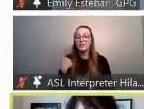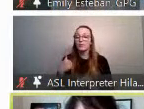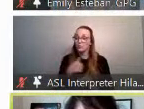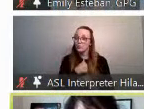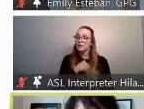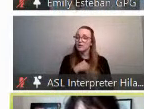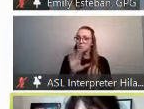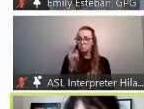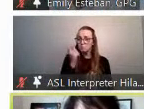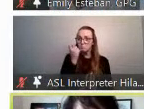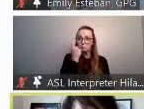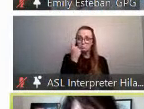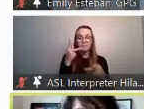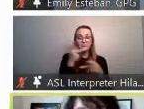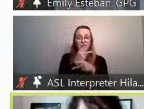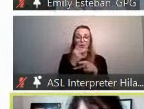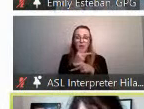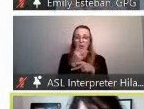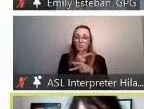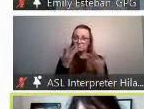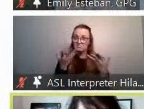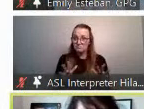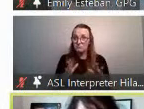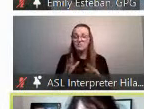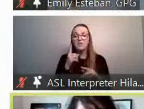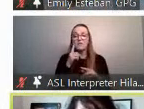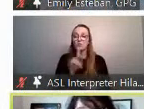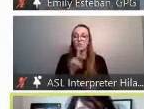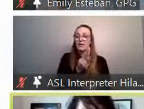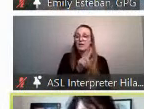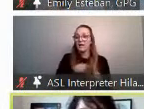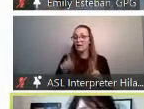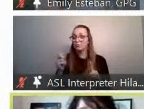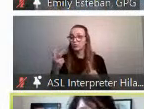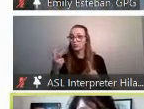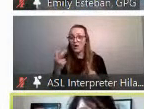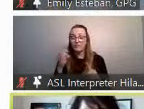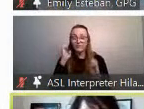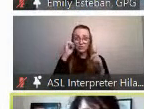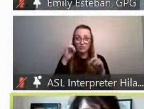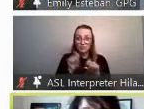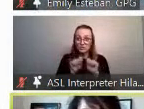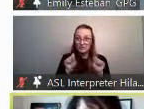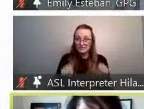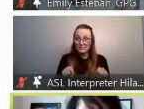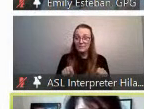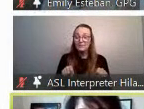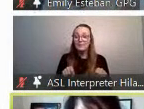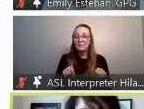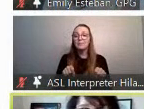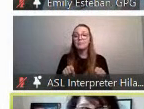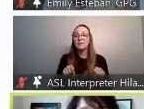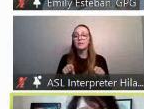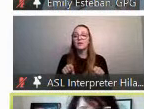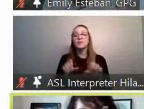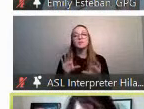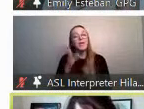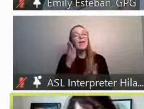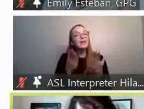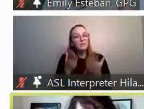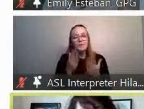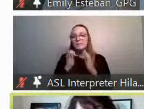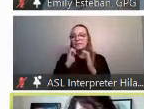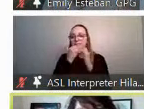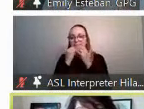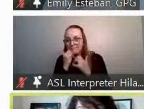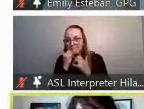out as a K-12 education system is actually, now flawed as it might be, talking